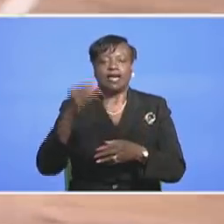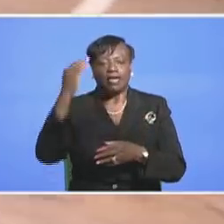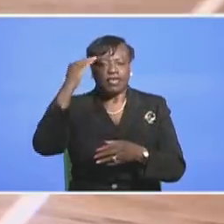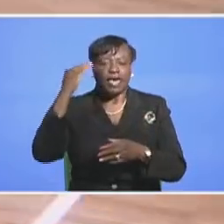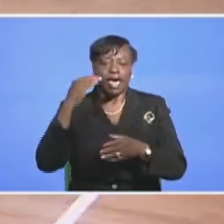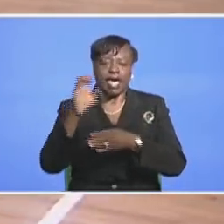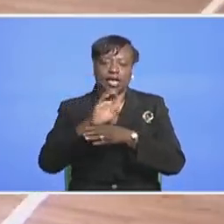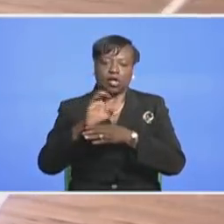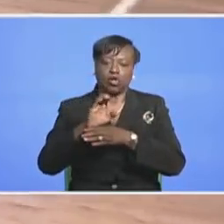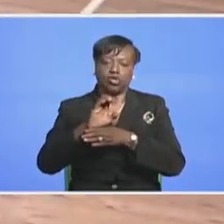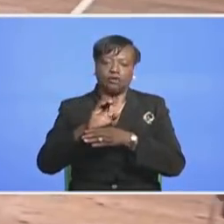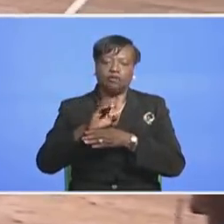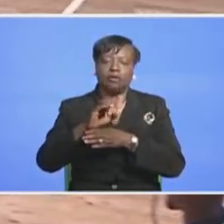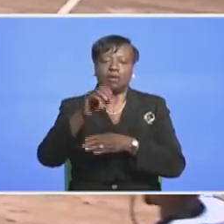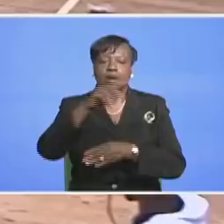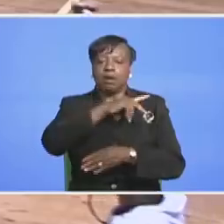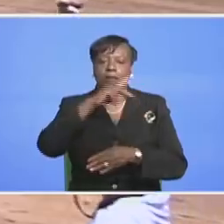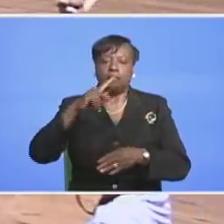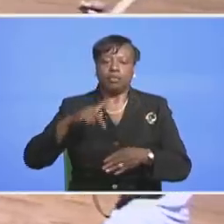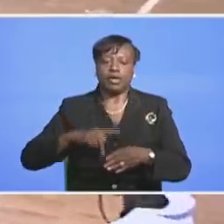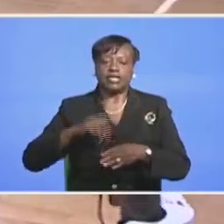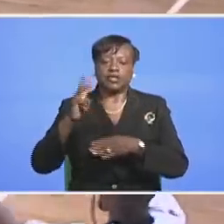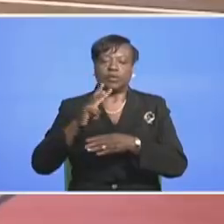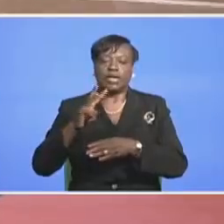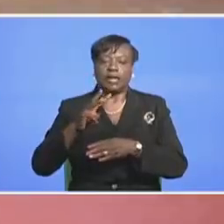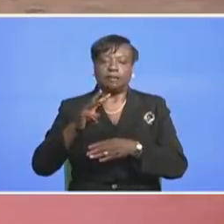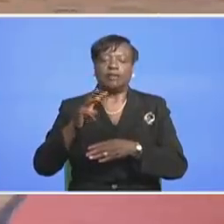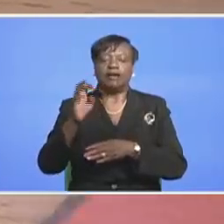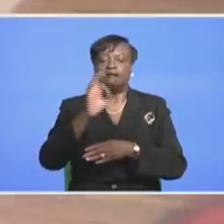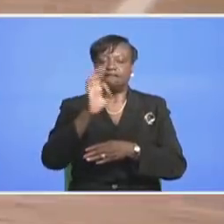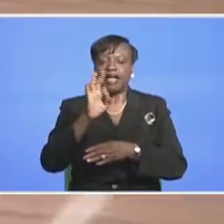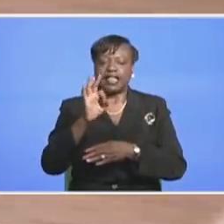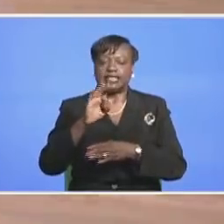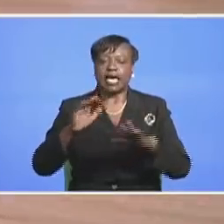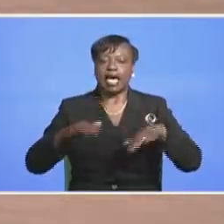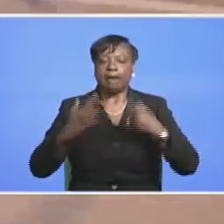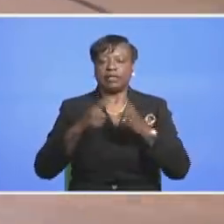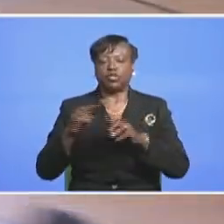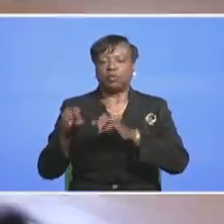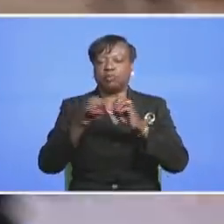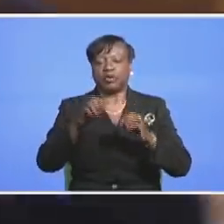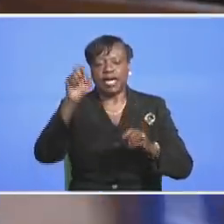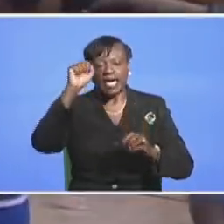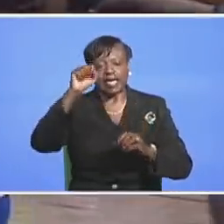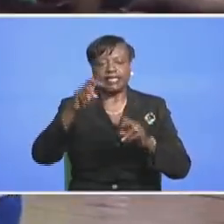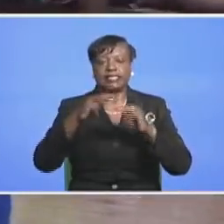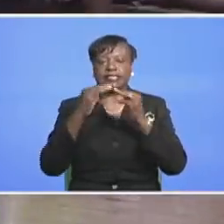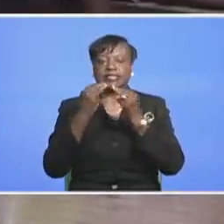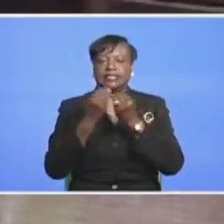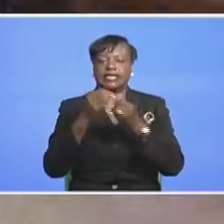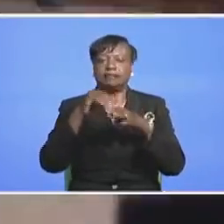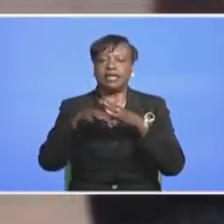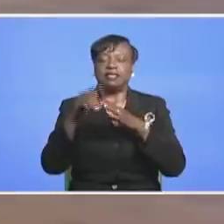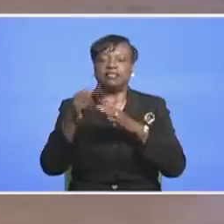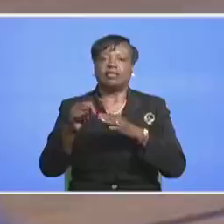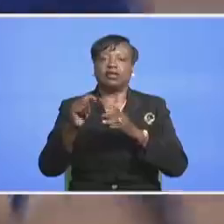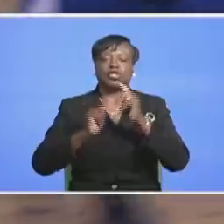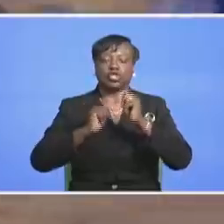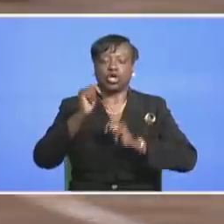William Falcons, Ernest Sanders, was happy to put his team in the tournament. He's using the tournament to make sure that his players remain